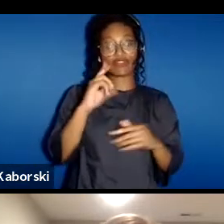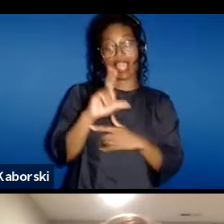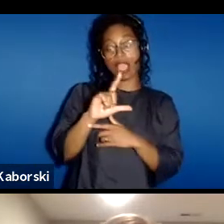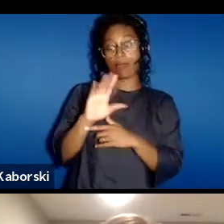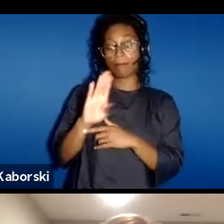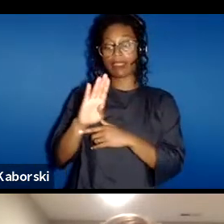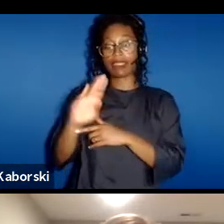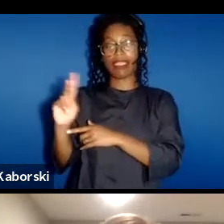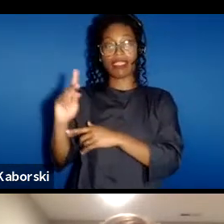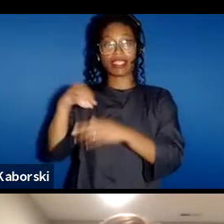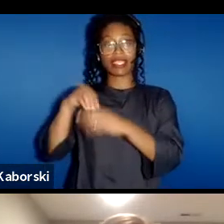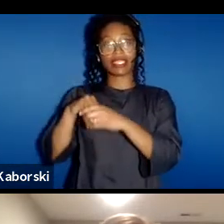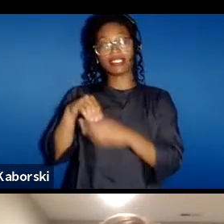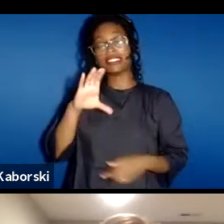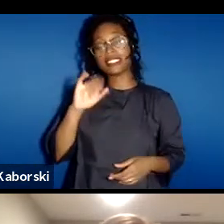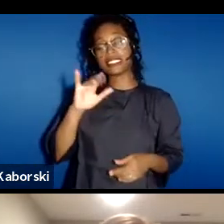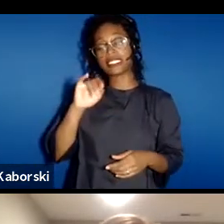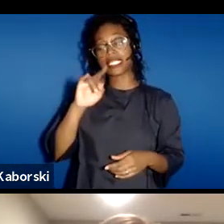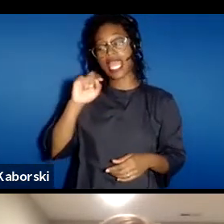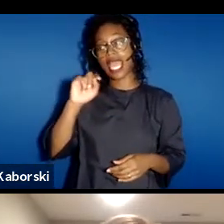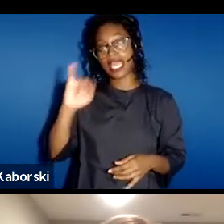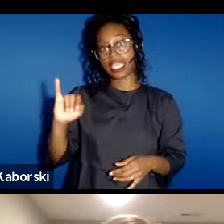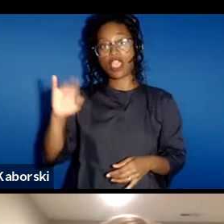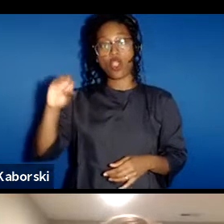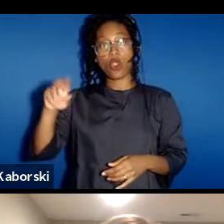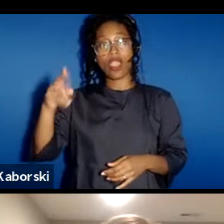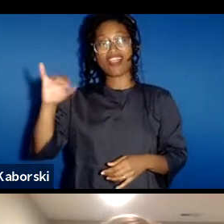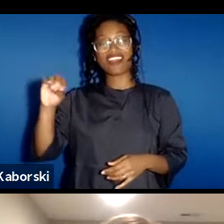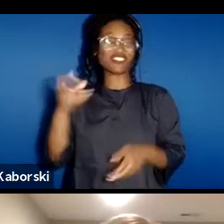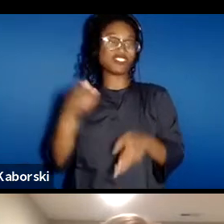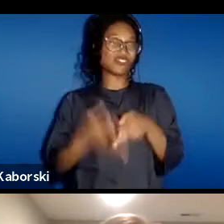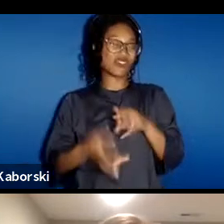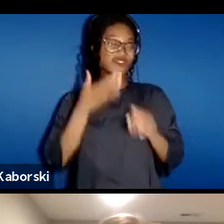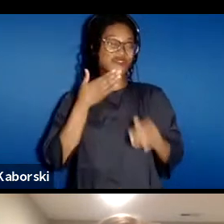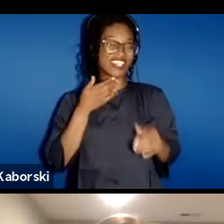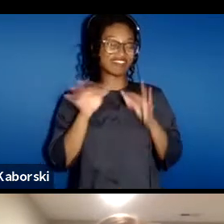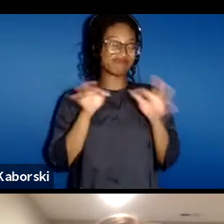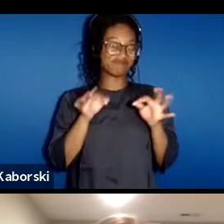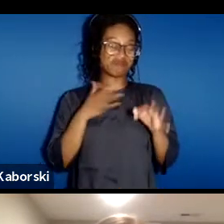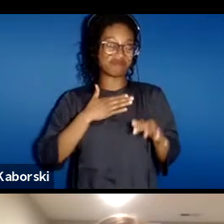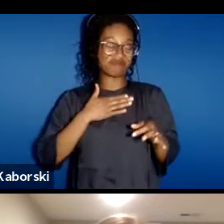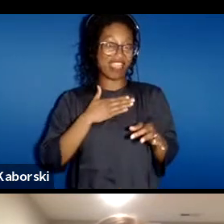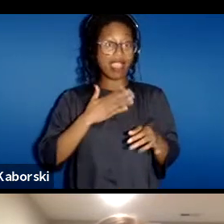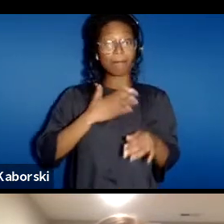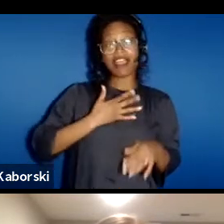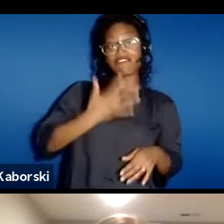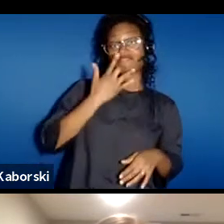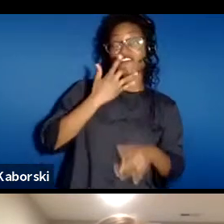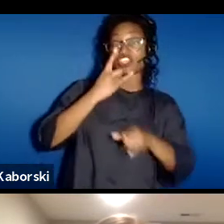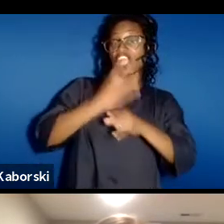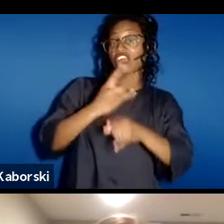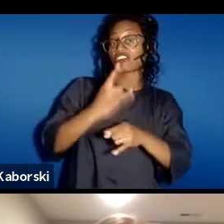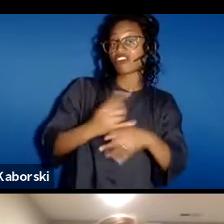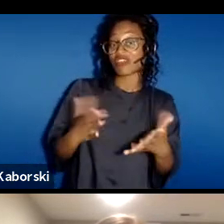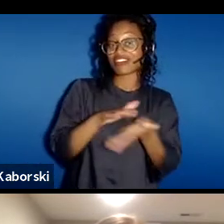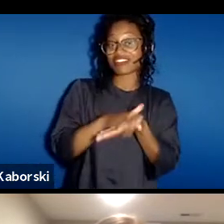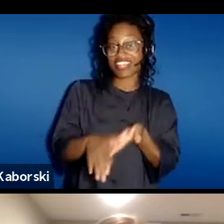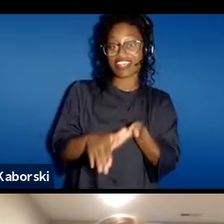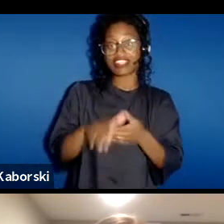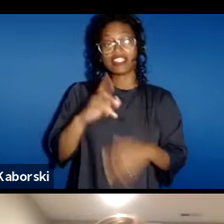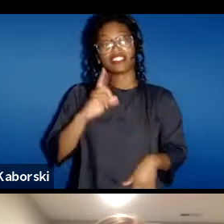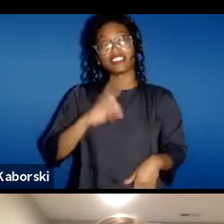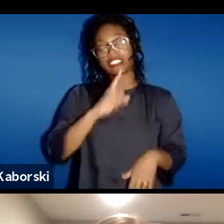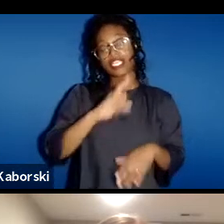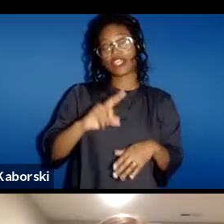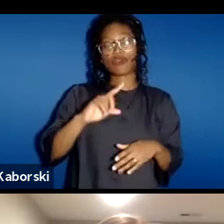Cincinnati, Ohio. I'll keep it short and sweet. So, I mean, my favorite cocktail really is, it's a nice single